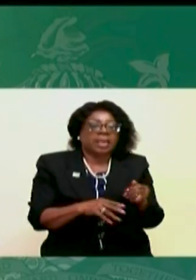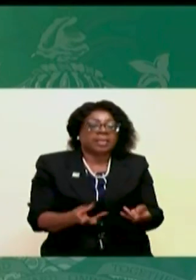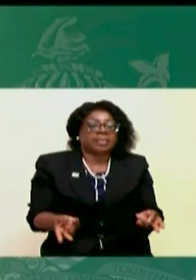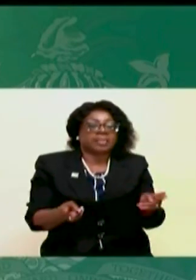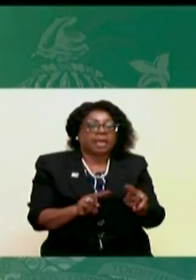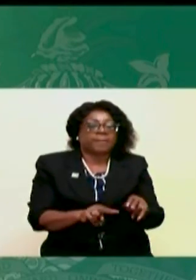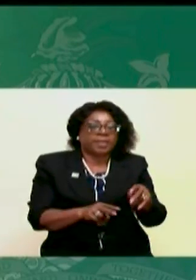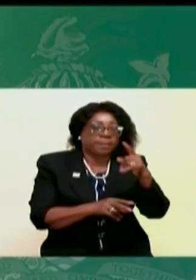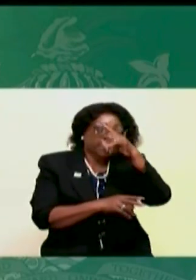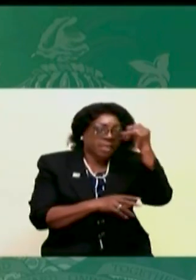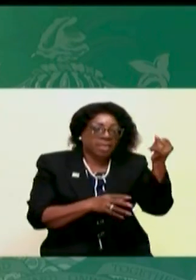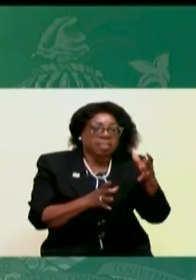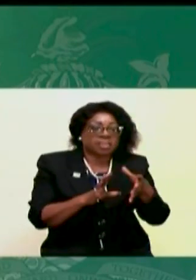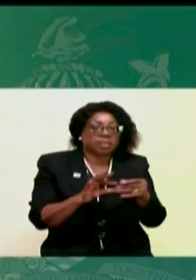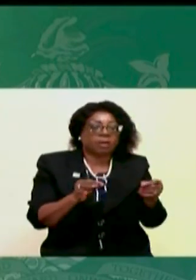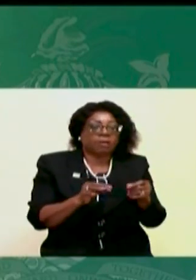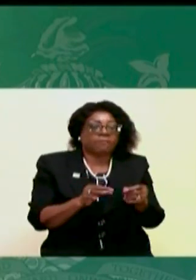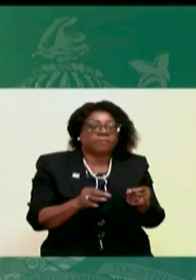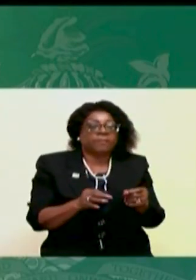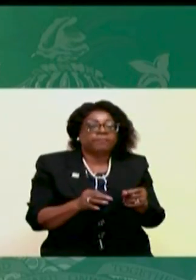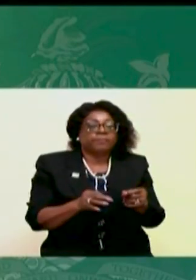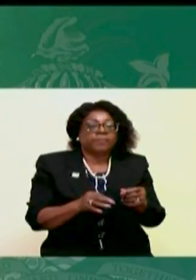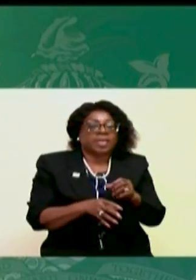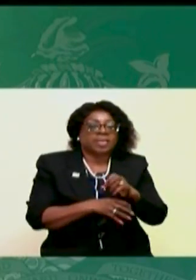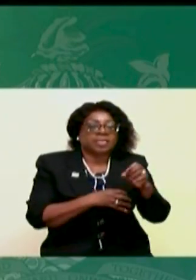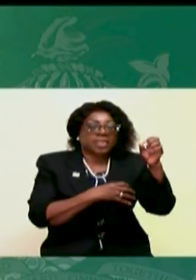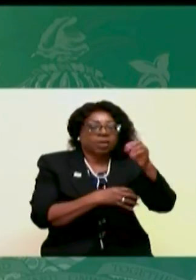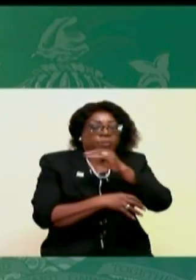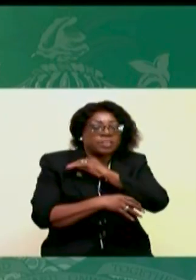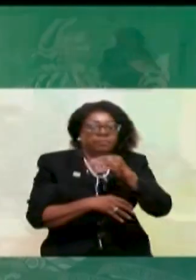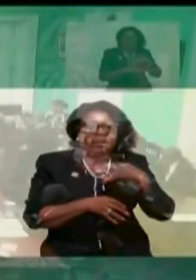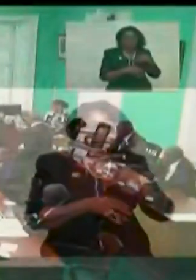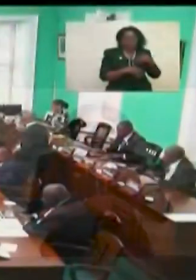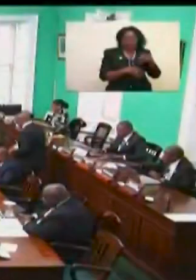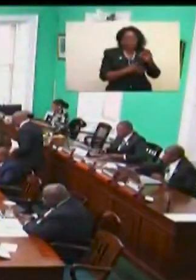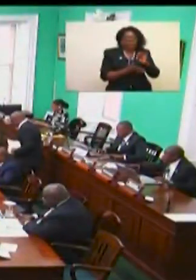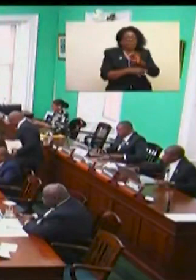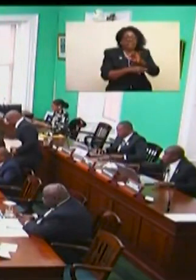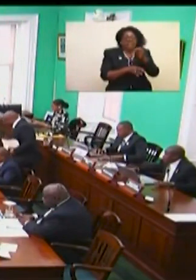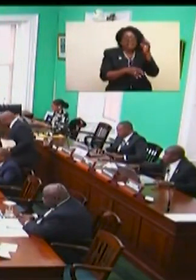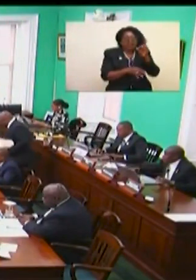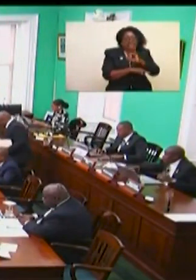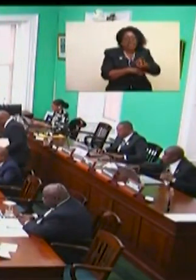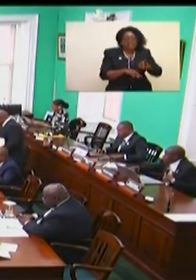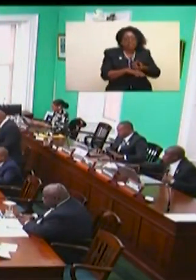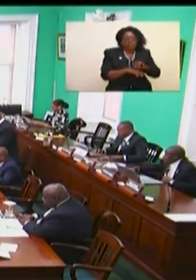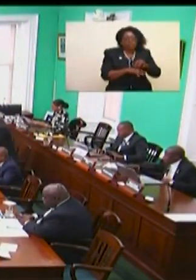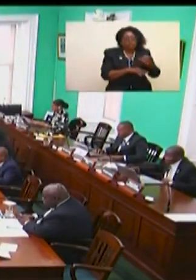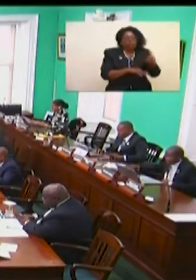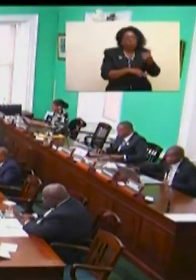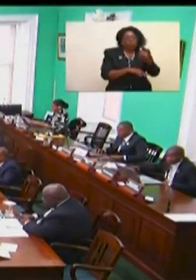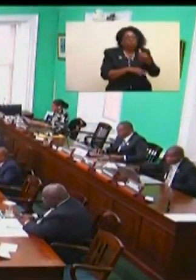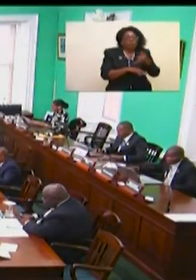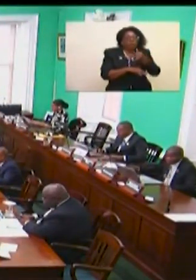of the distinguished member for Cat Island, Realm Key, in San Salvador.